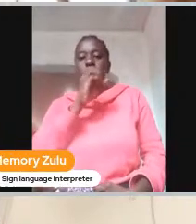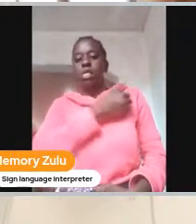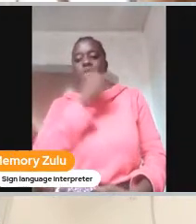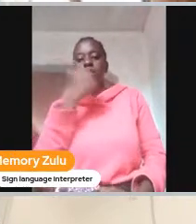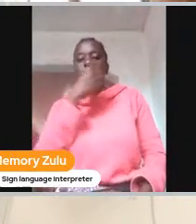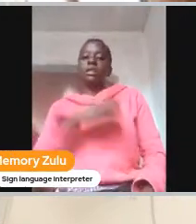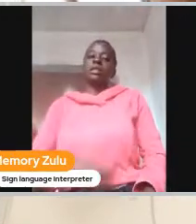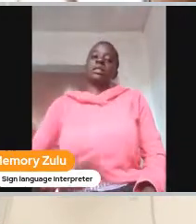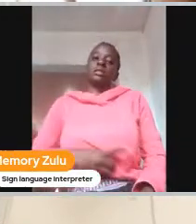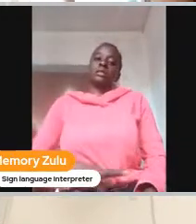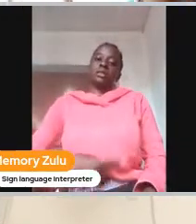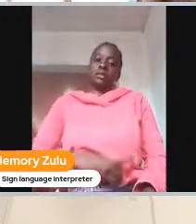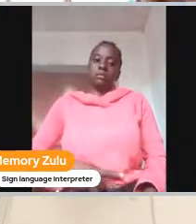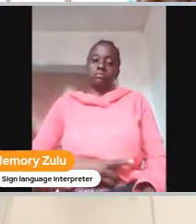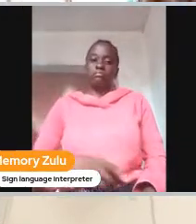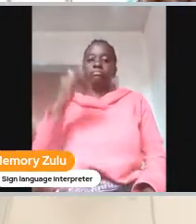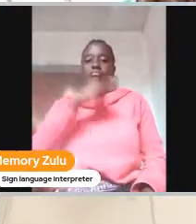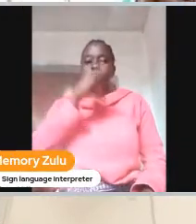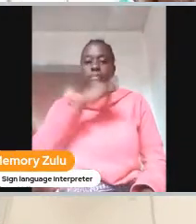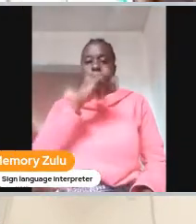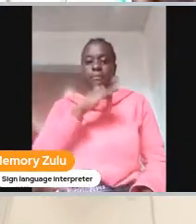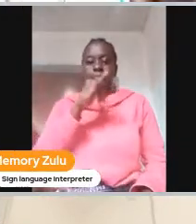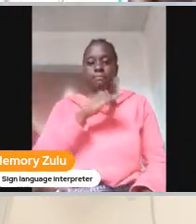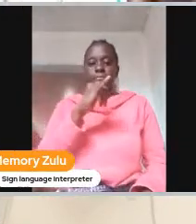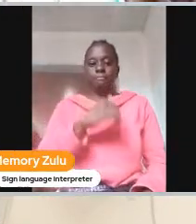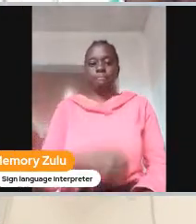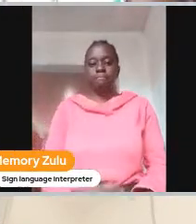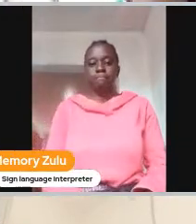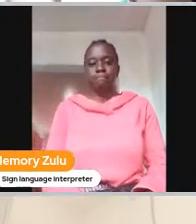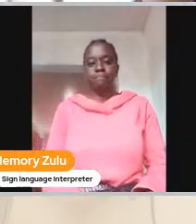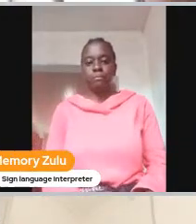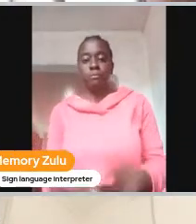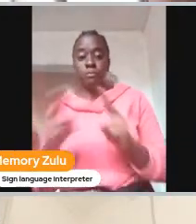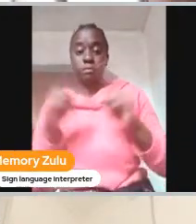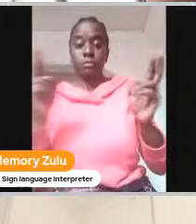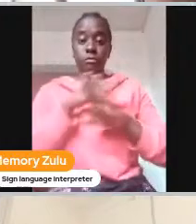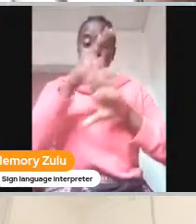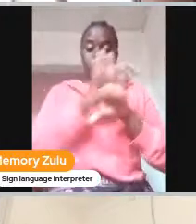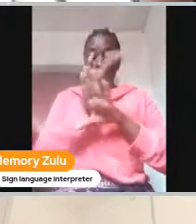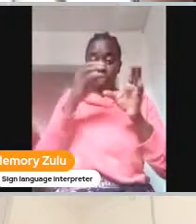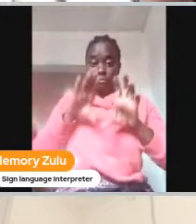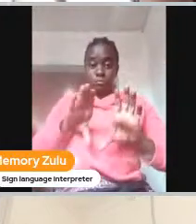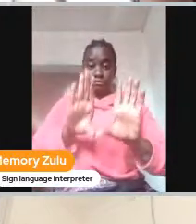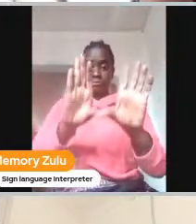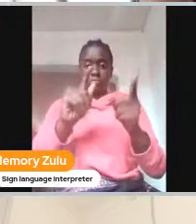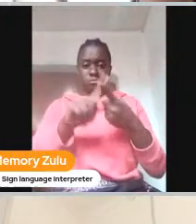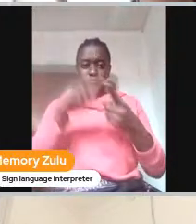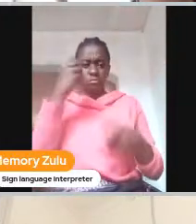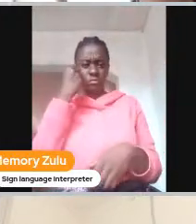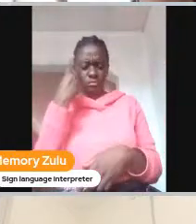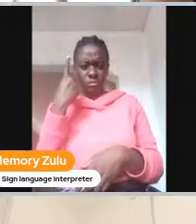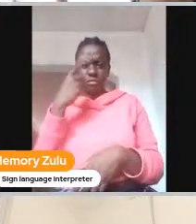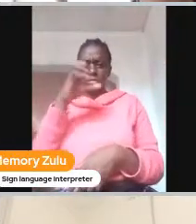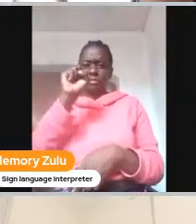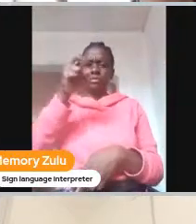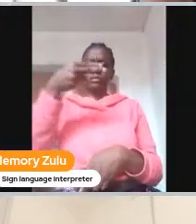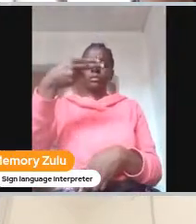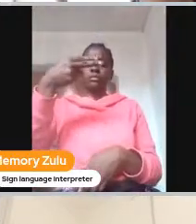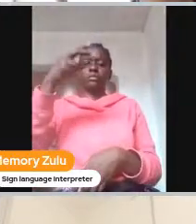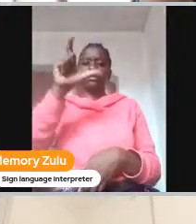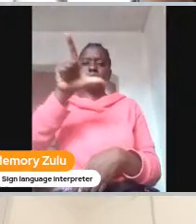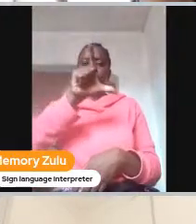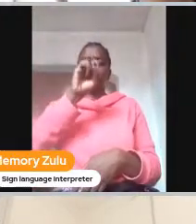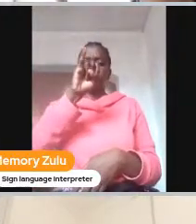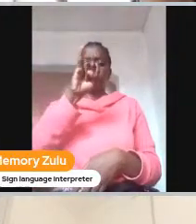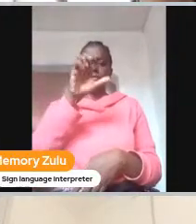Yes. Okay, so before we dive into understanding the stages of syphilis, I also wanted to ask a question. So how can people